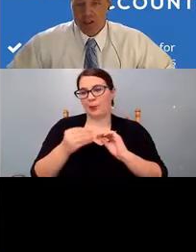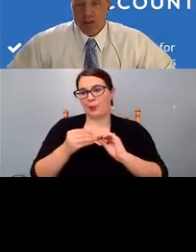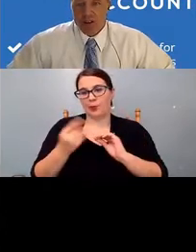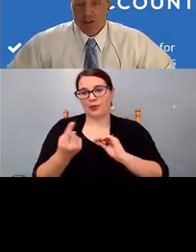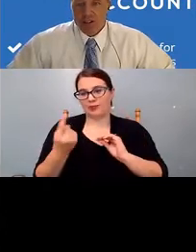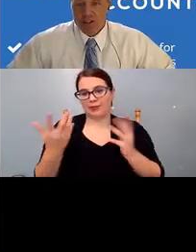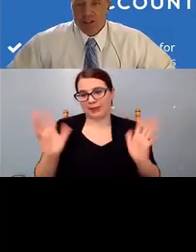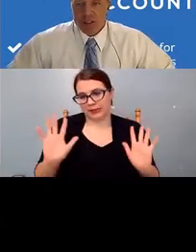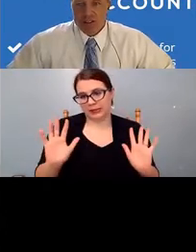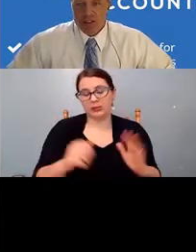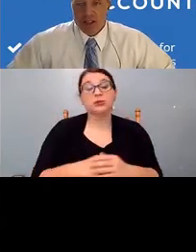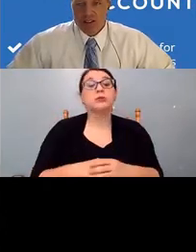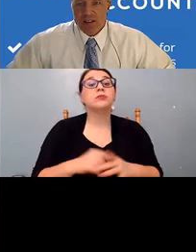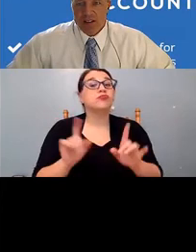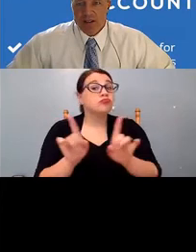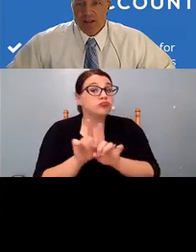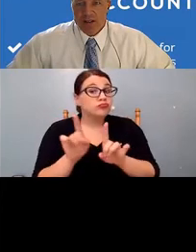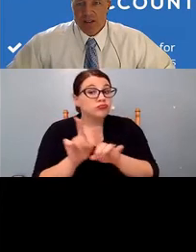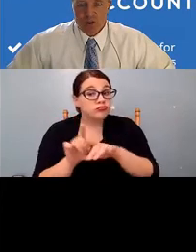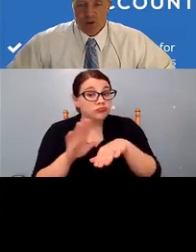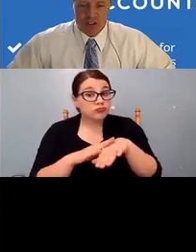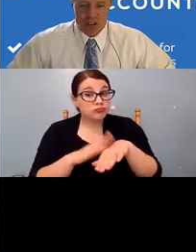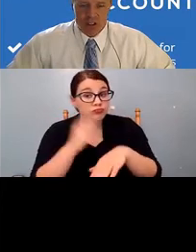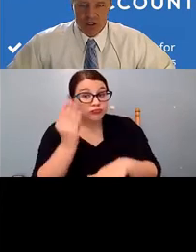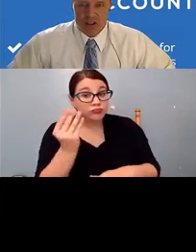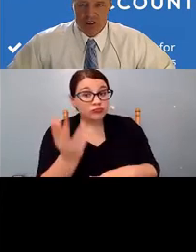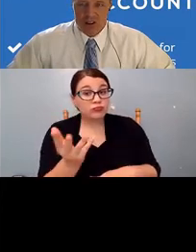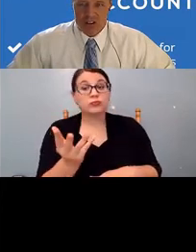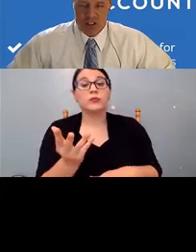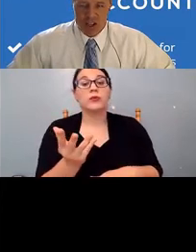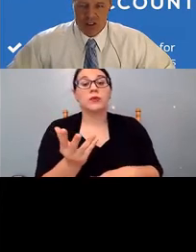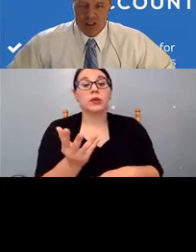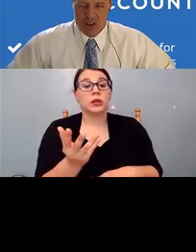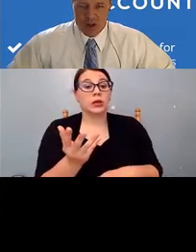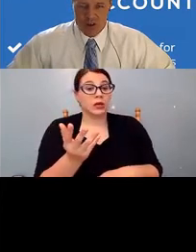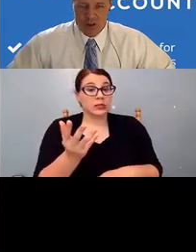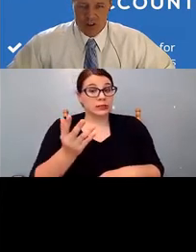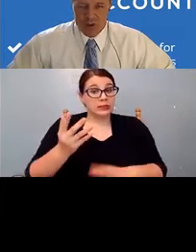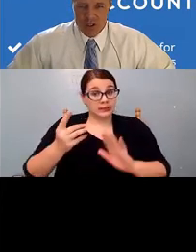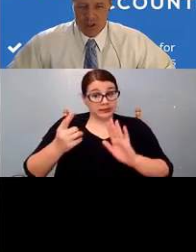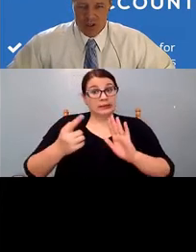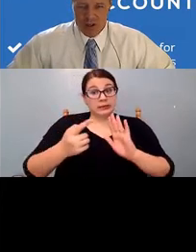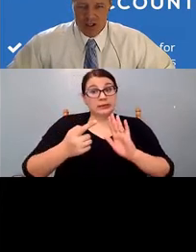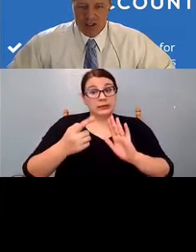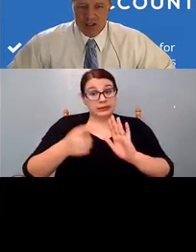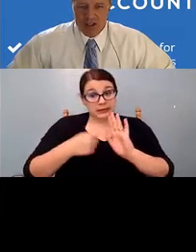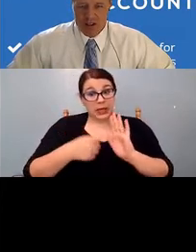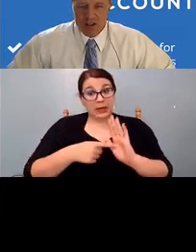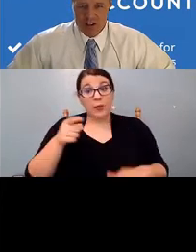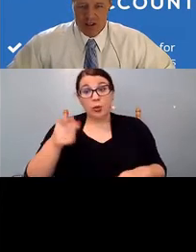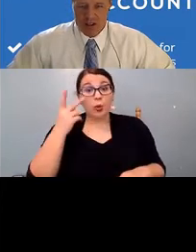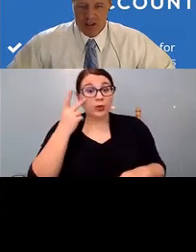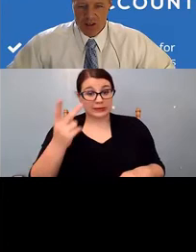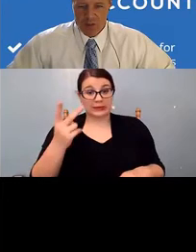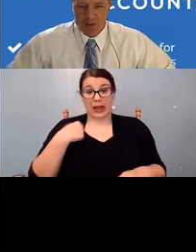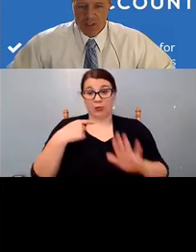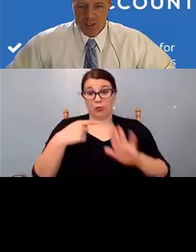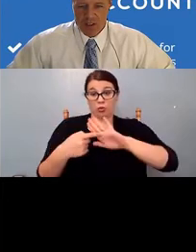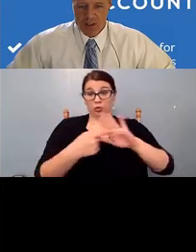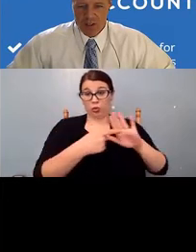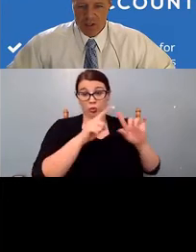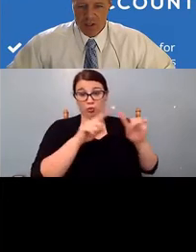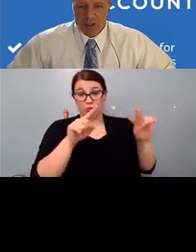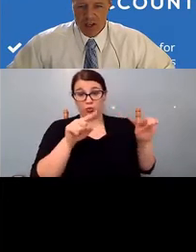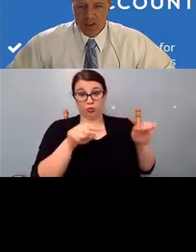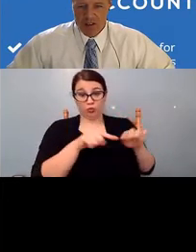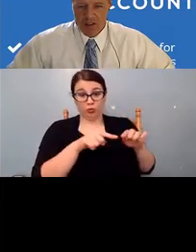out here is that you'll see on various occasions throughout our screen, and I'll highlight it here on our presentation,